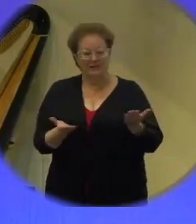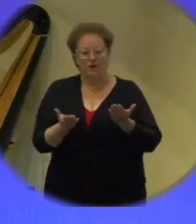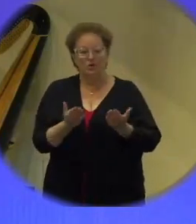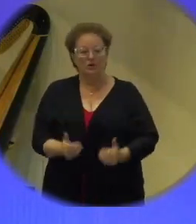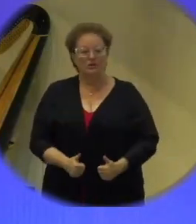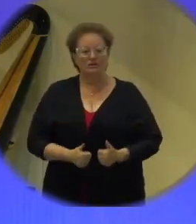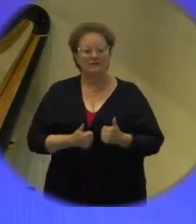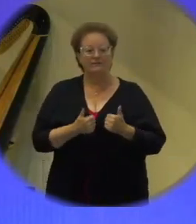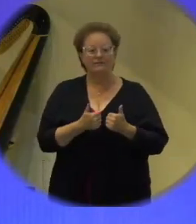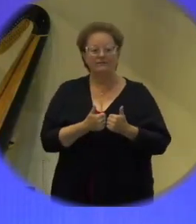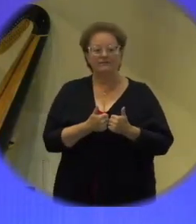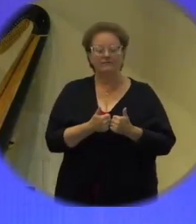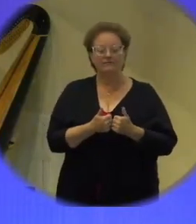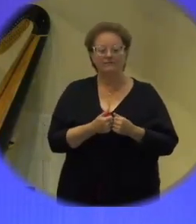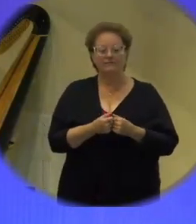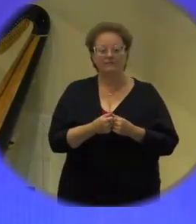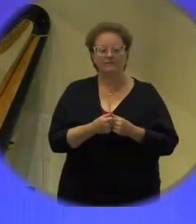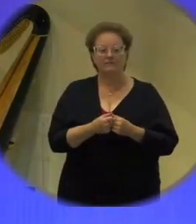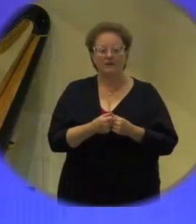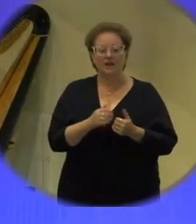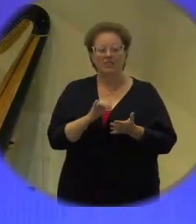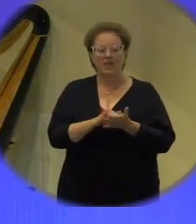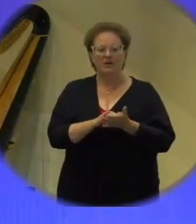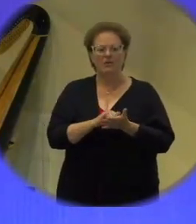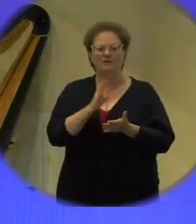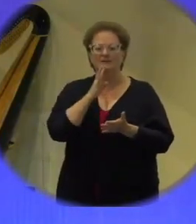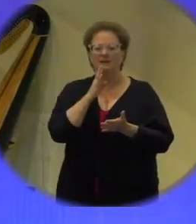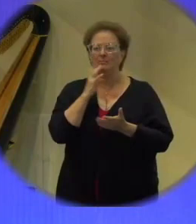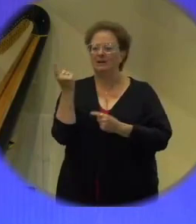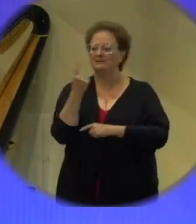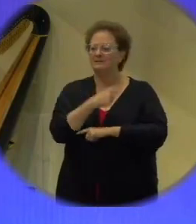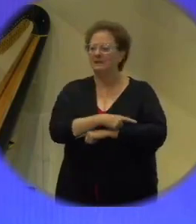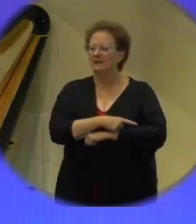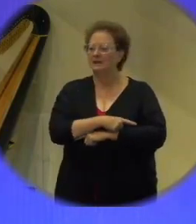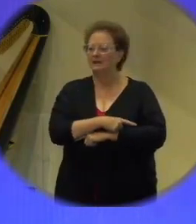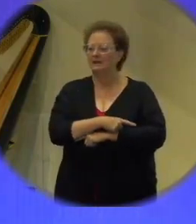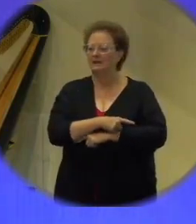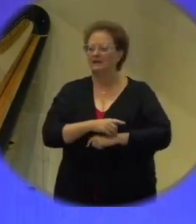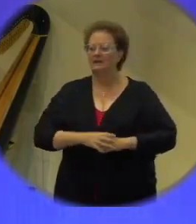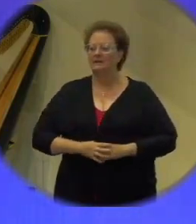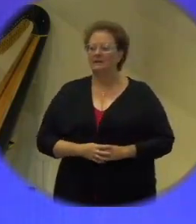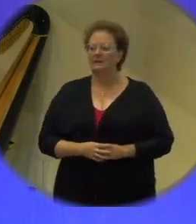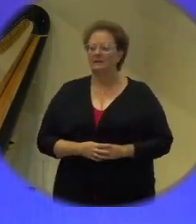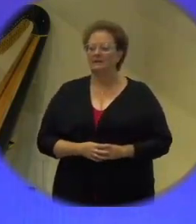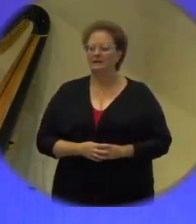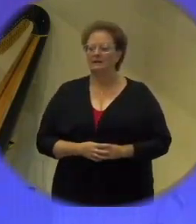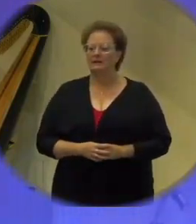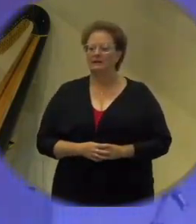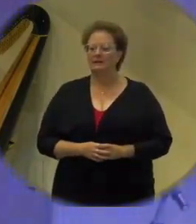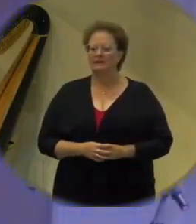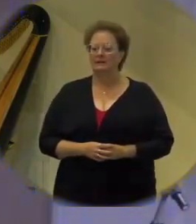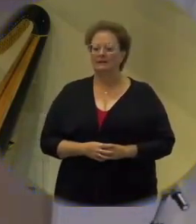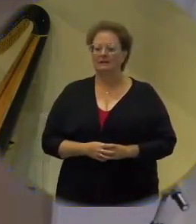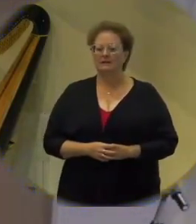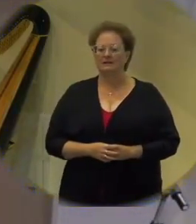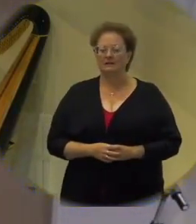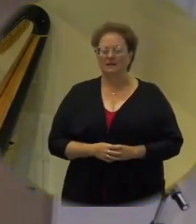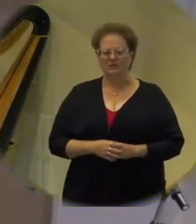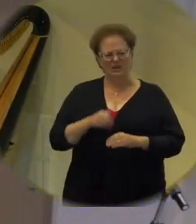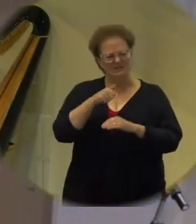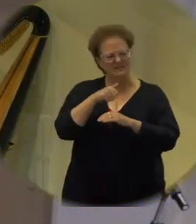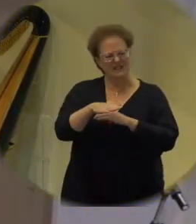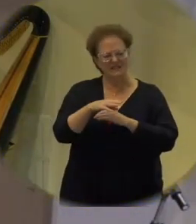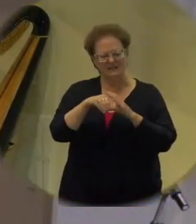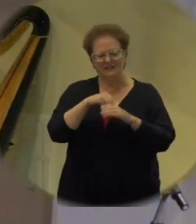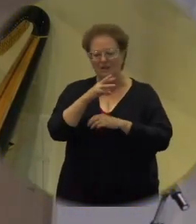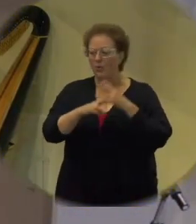the sake of others? That's what we want to talk about, the sanctified solitude as it's sent into the world,